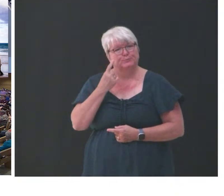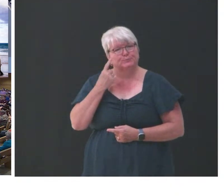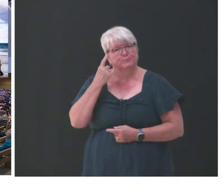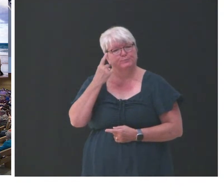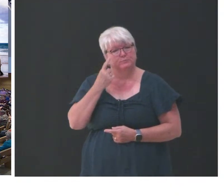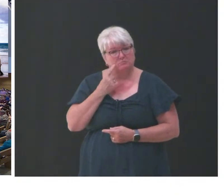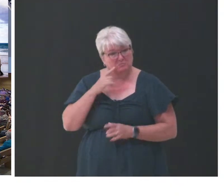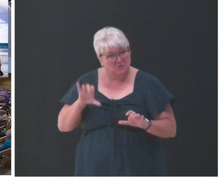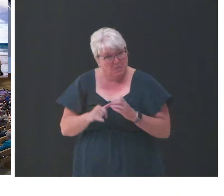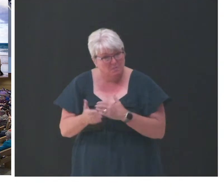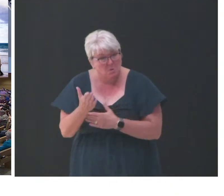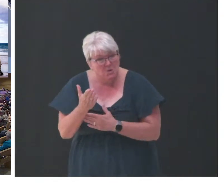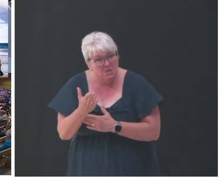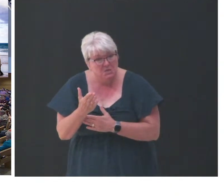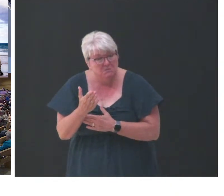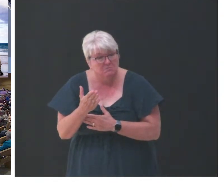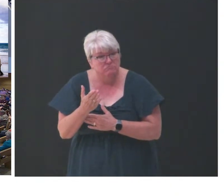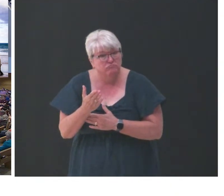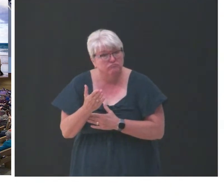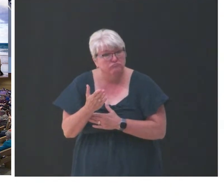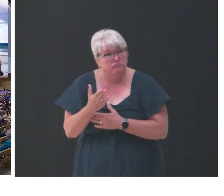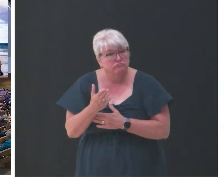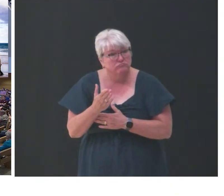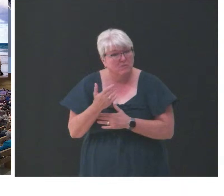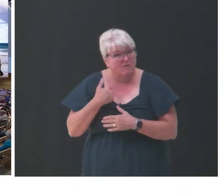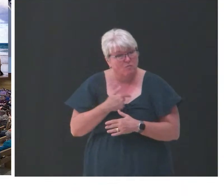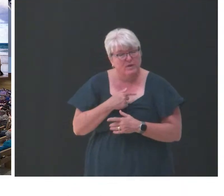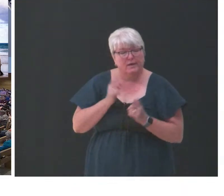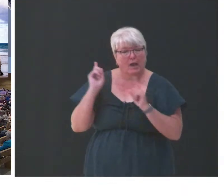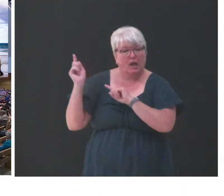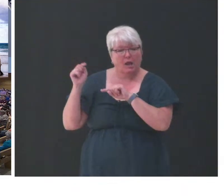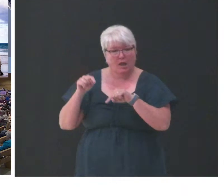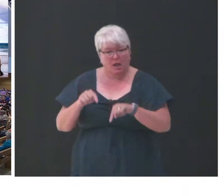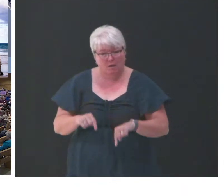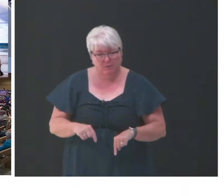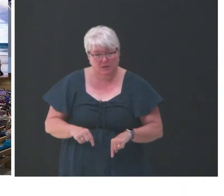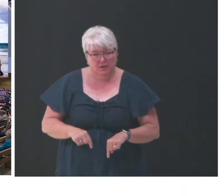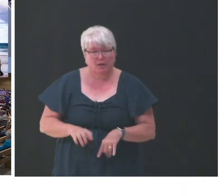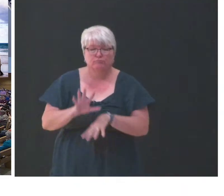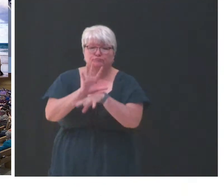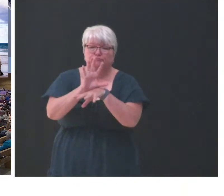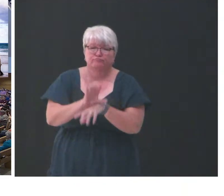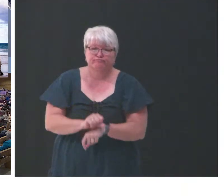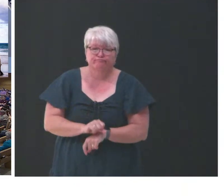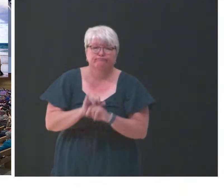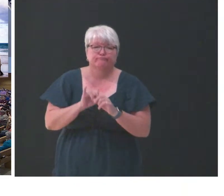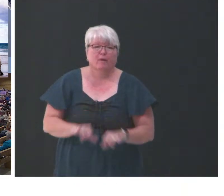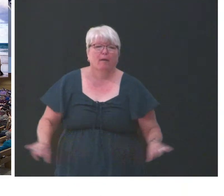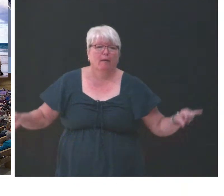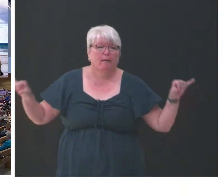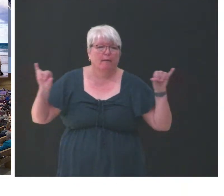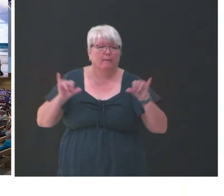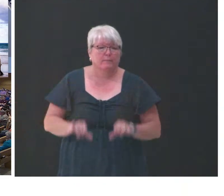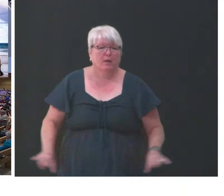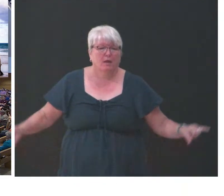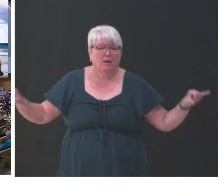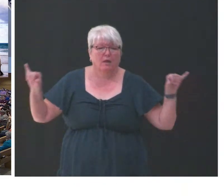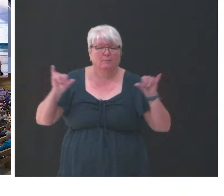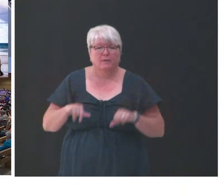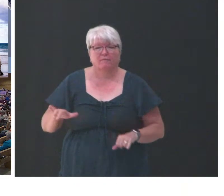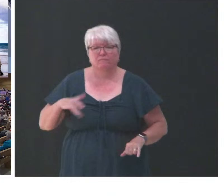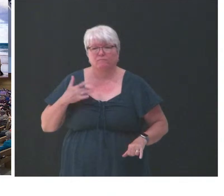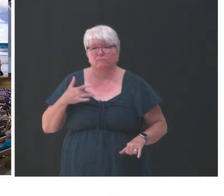have we done that this morning? Or have we come in out of ritual and routine, maybe even obligation,